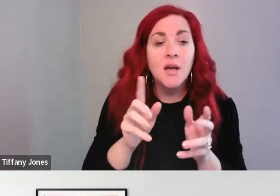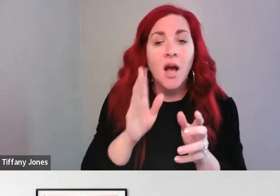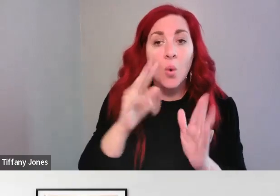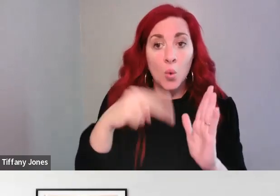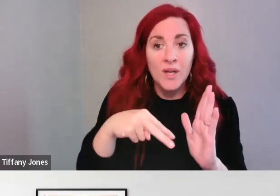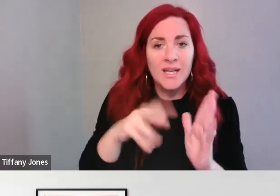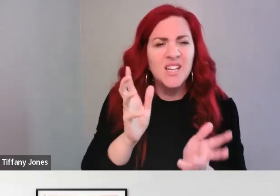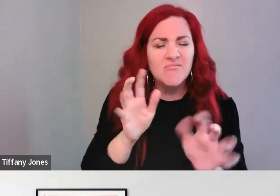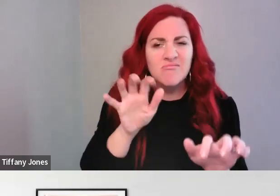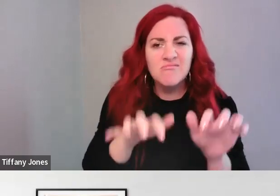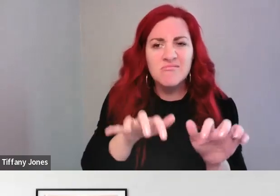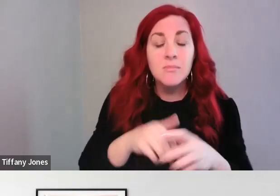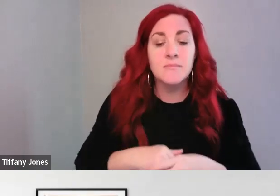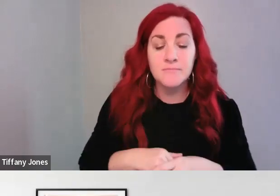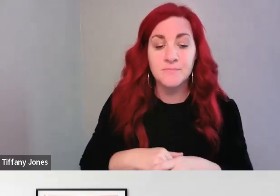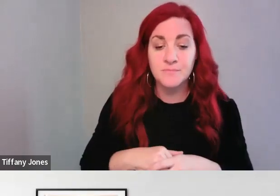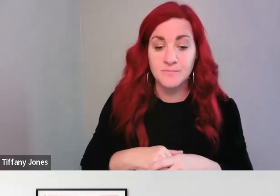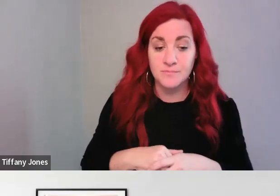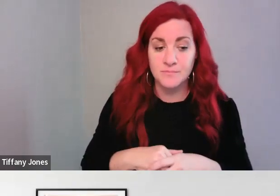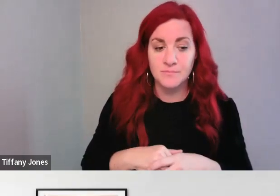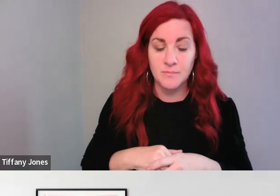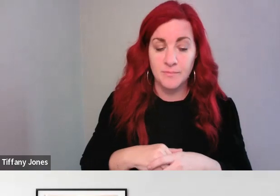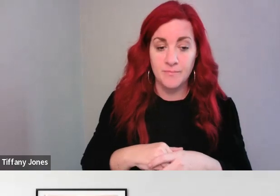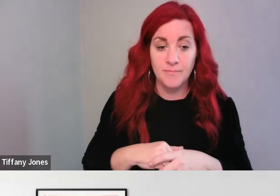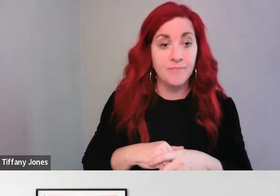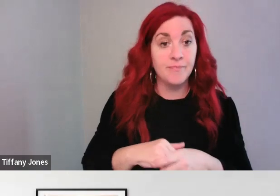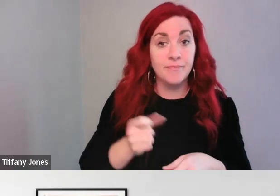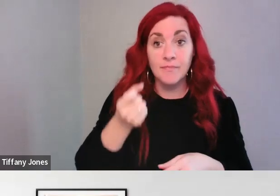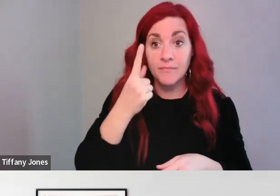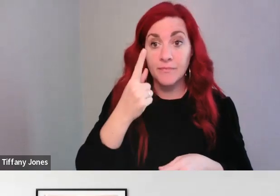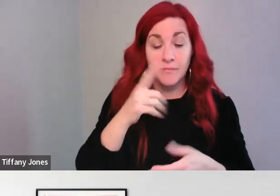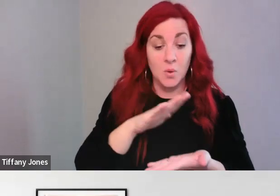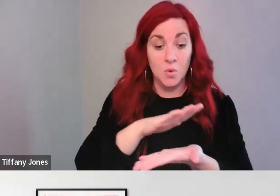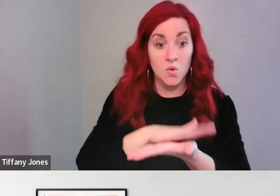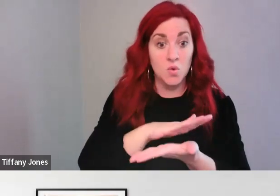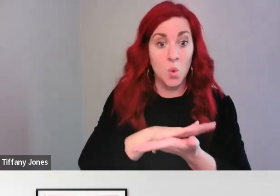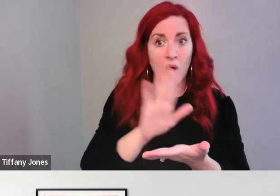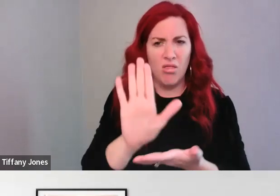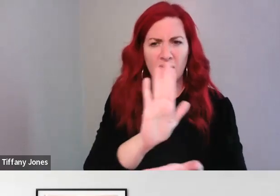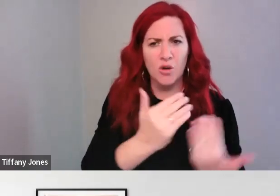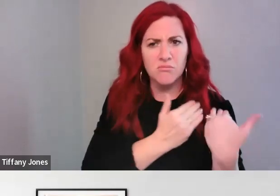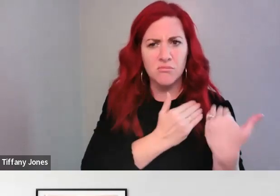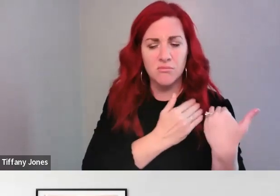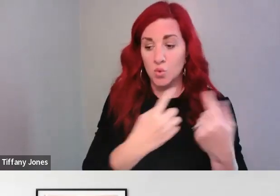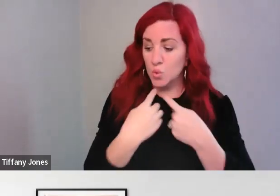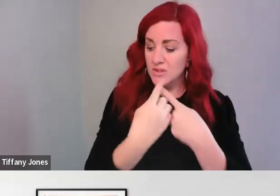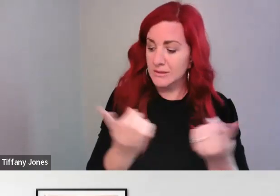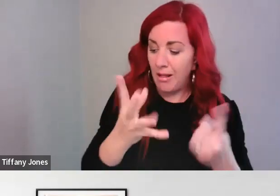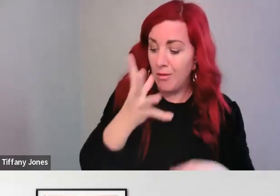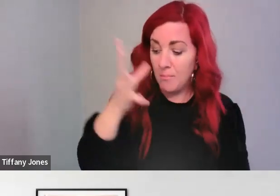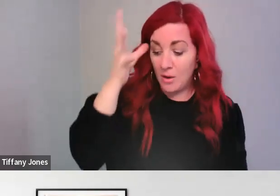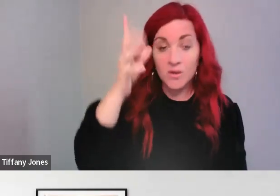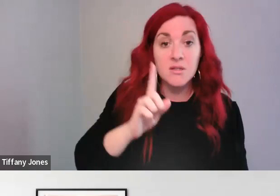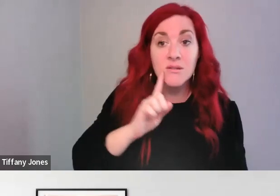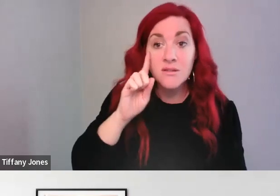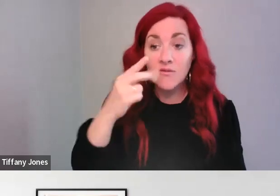the chat. Is it a school's obligation to tell parents of deaf and hard of hearing